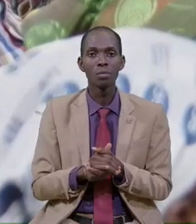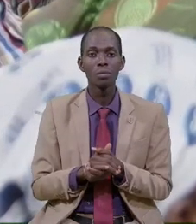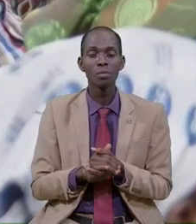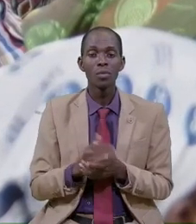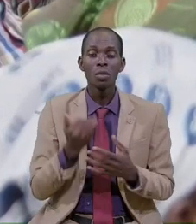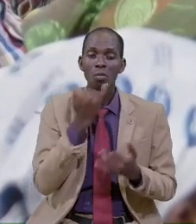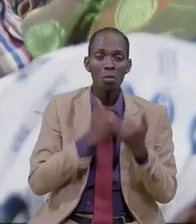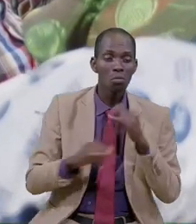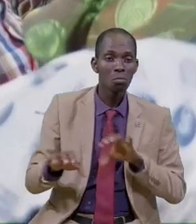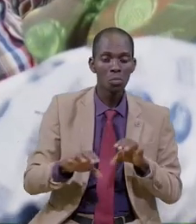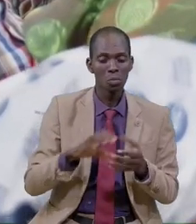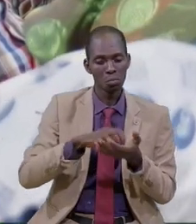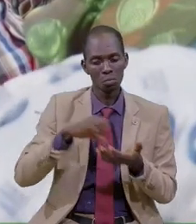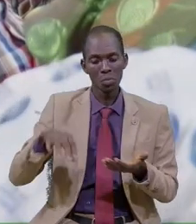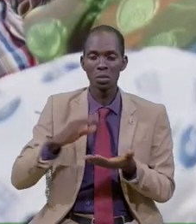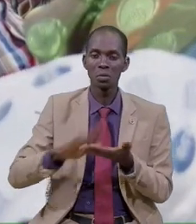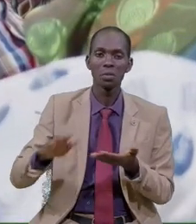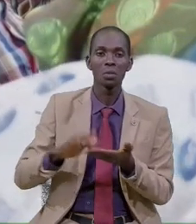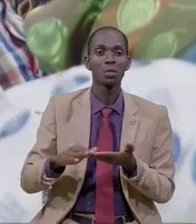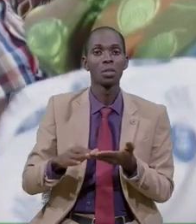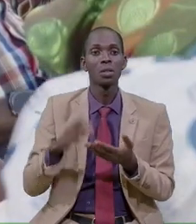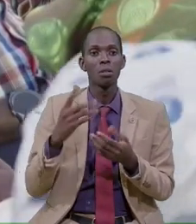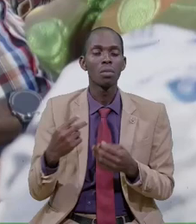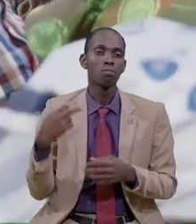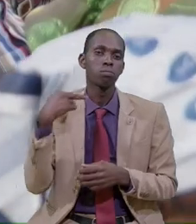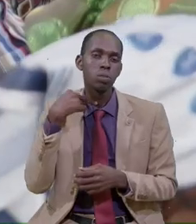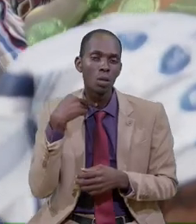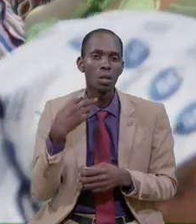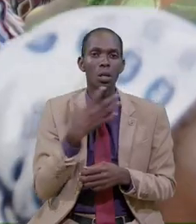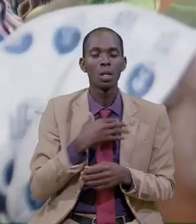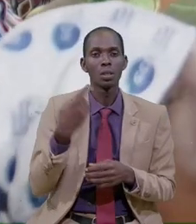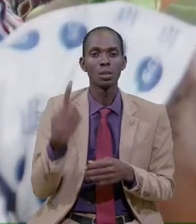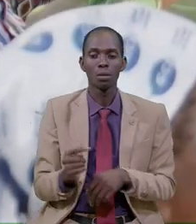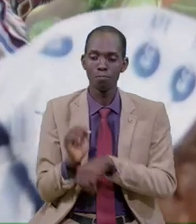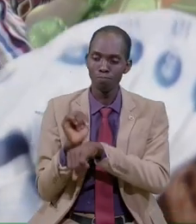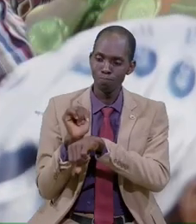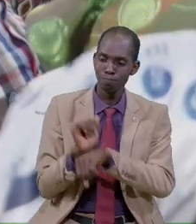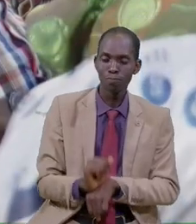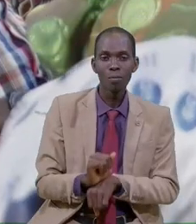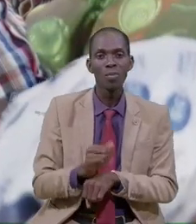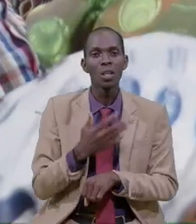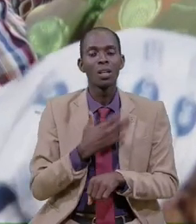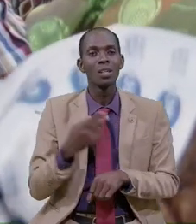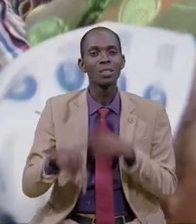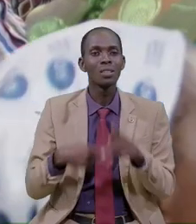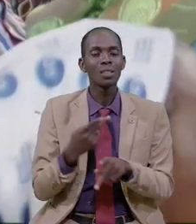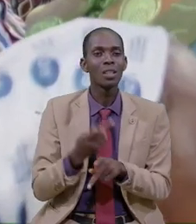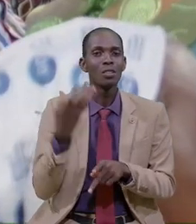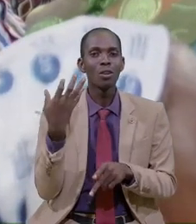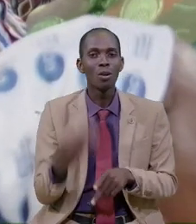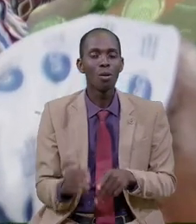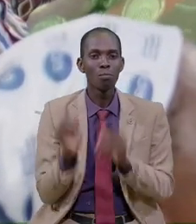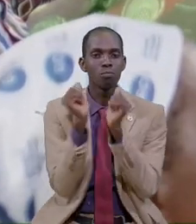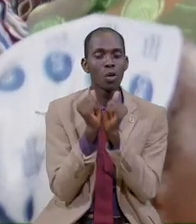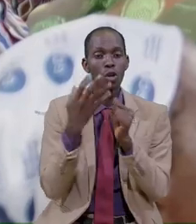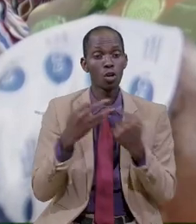Transgression forgiven. The yoke and the pressure and the kind of bondage of sin